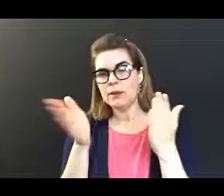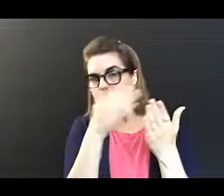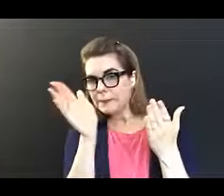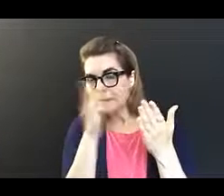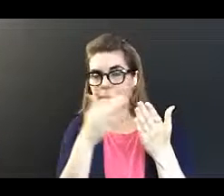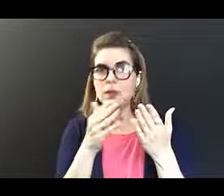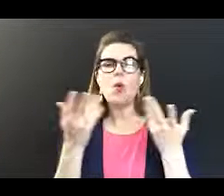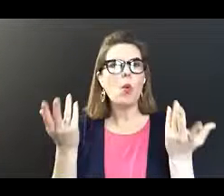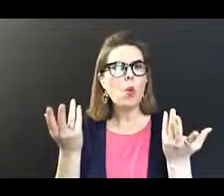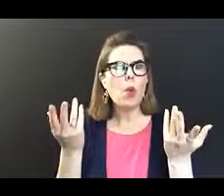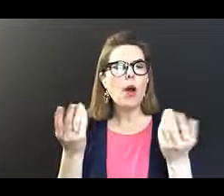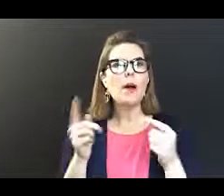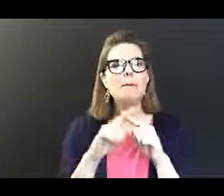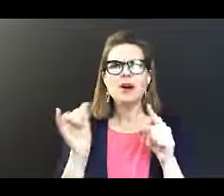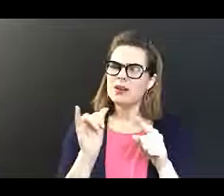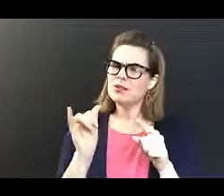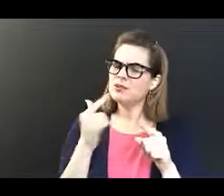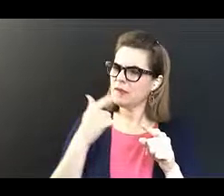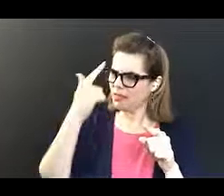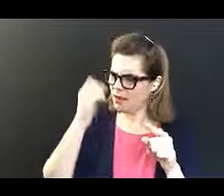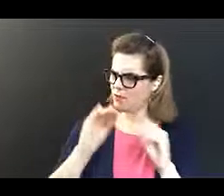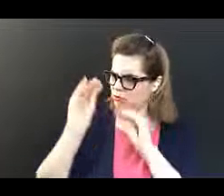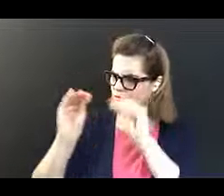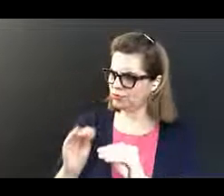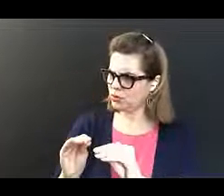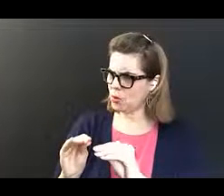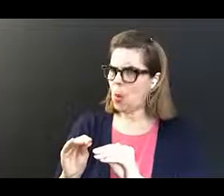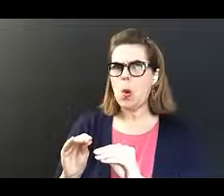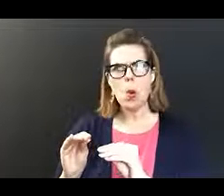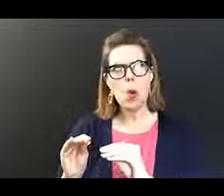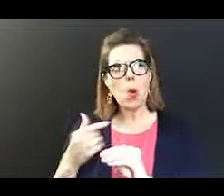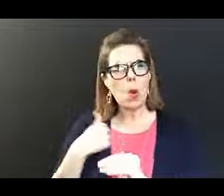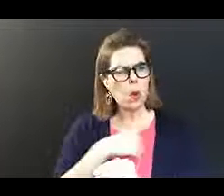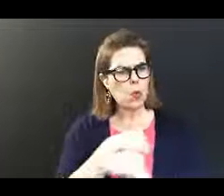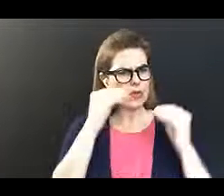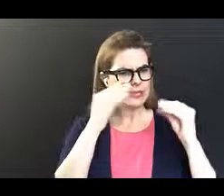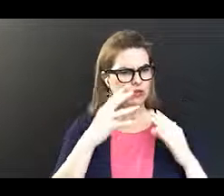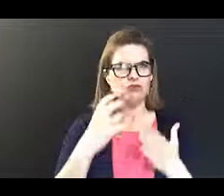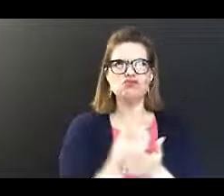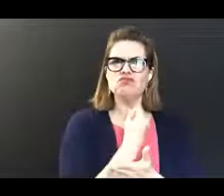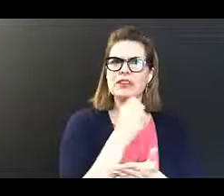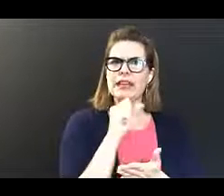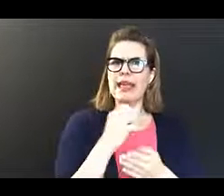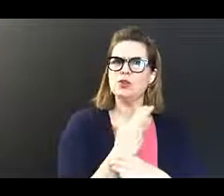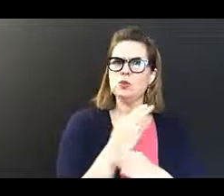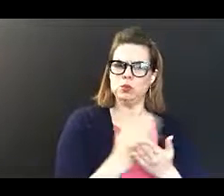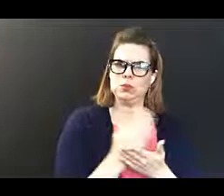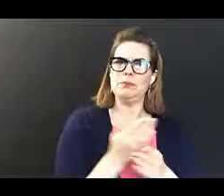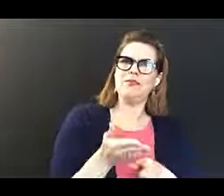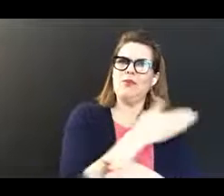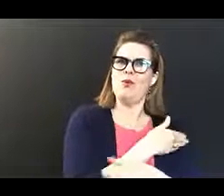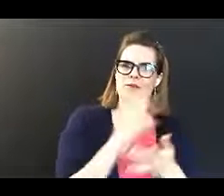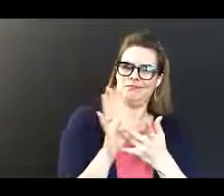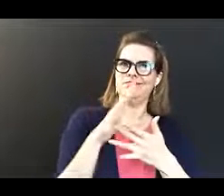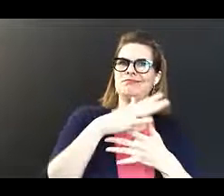resource for you and for us to be able to use with students, so that as they're enrolling in these types of courses, we have this resource for them. So